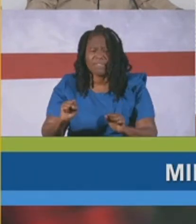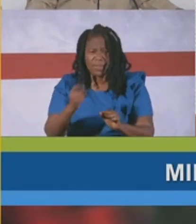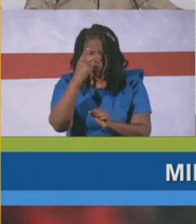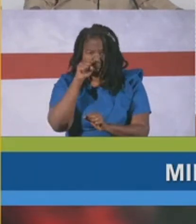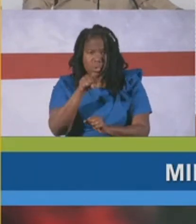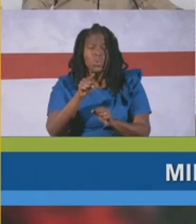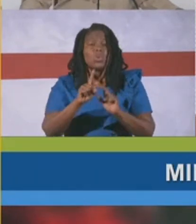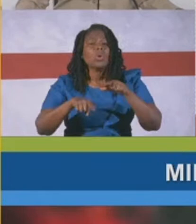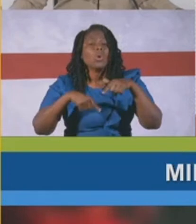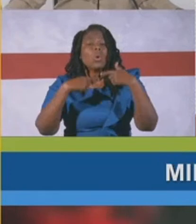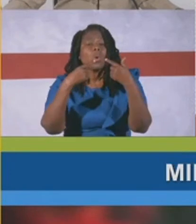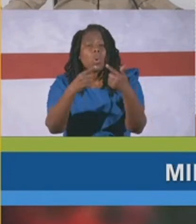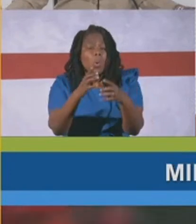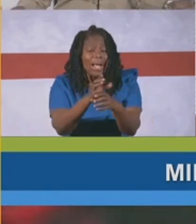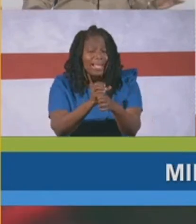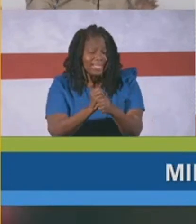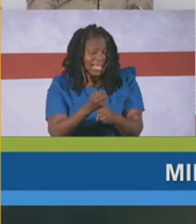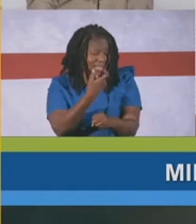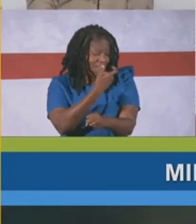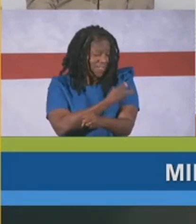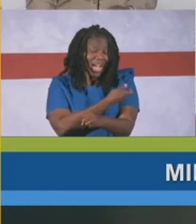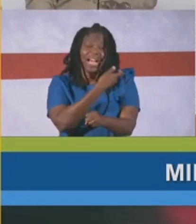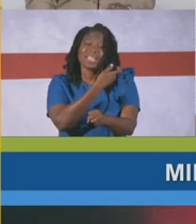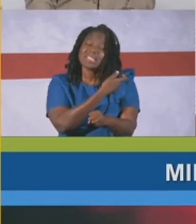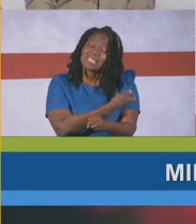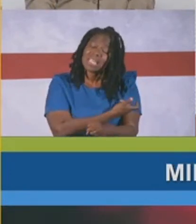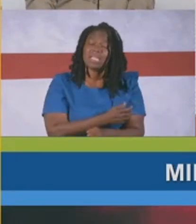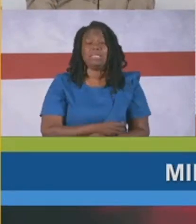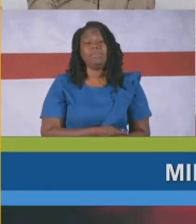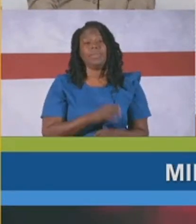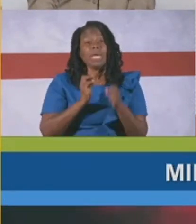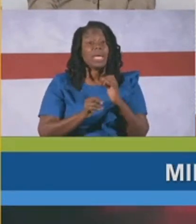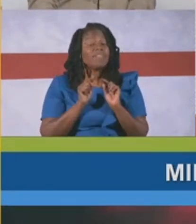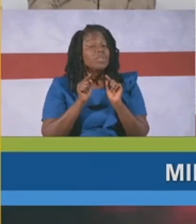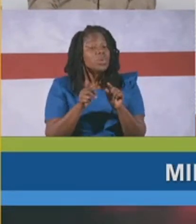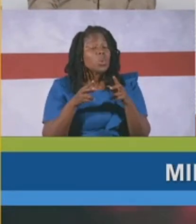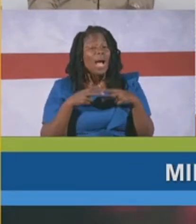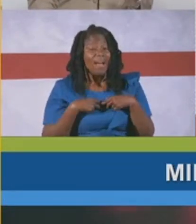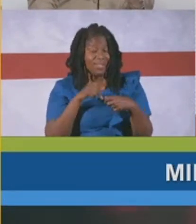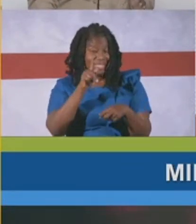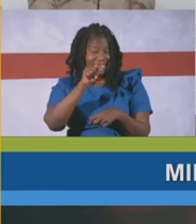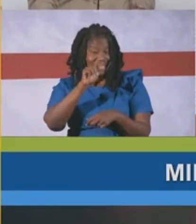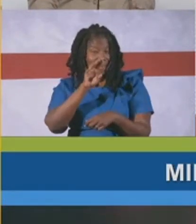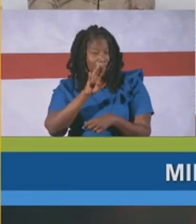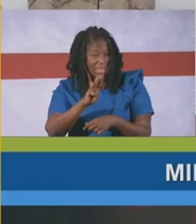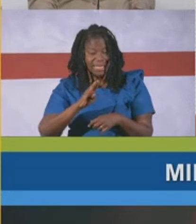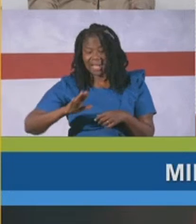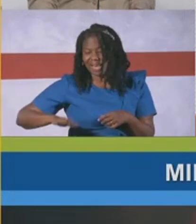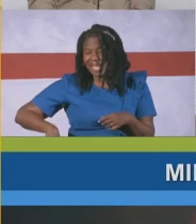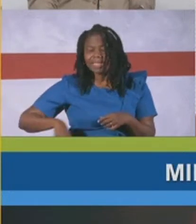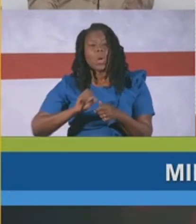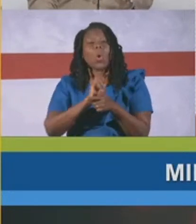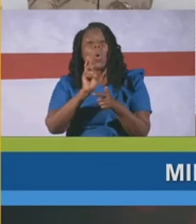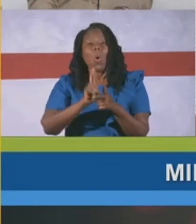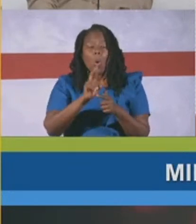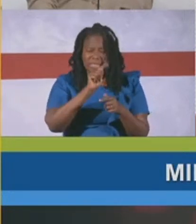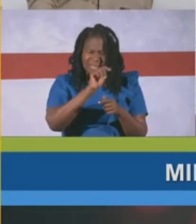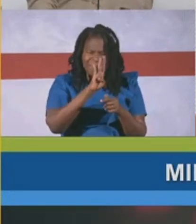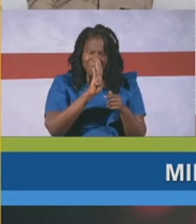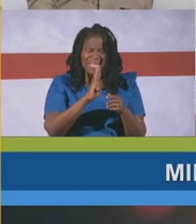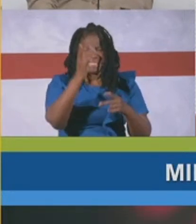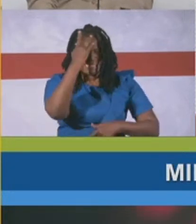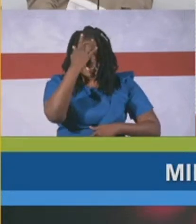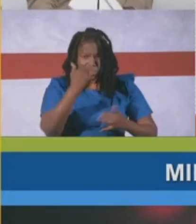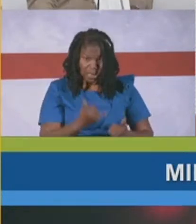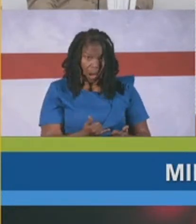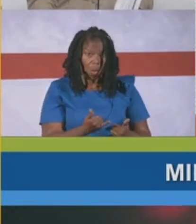vaccine unless otherwise stated by your physician for some other reason. If you have active TB or if you have